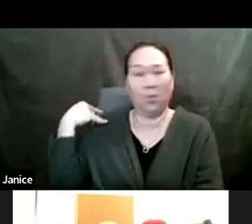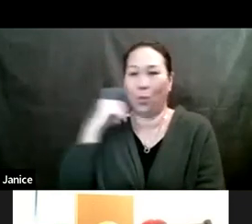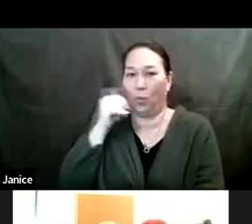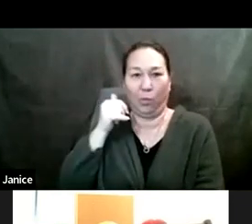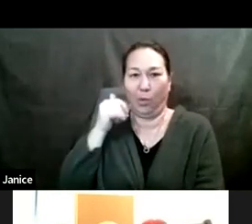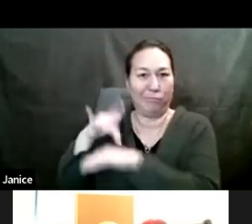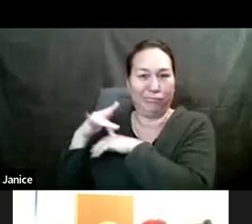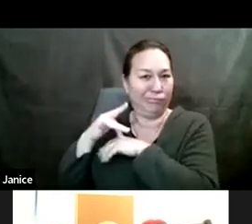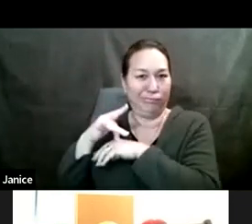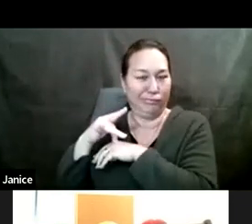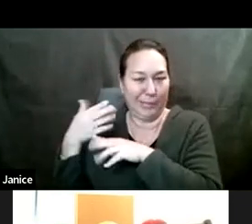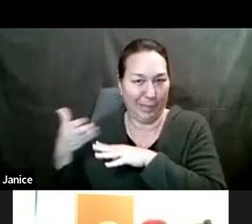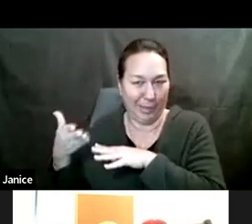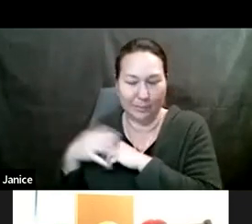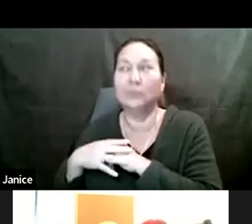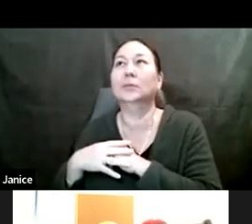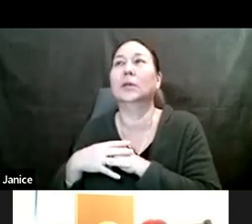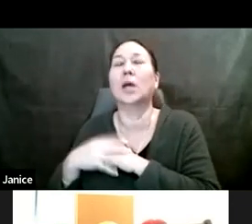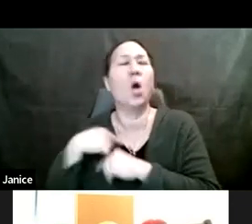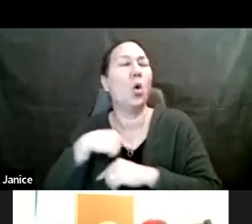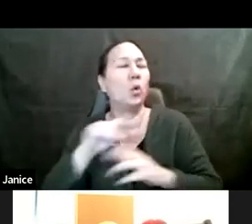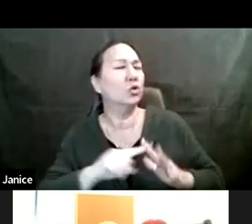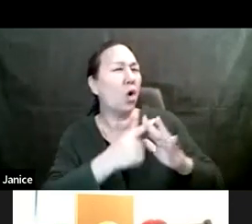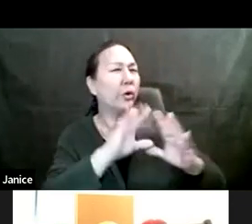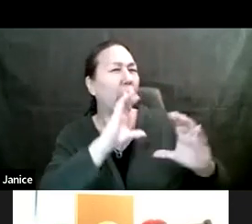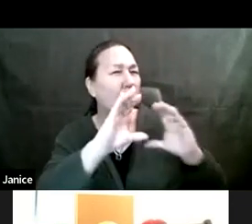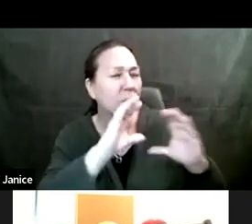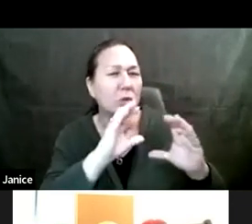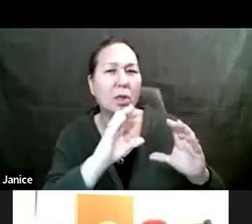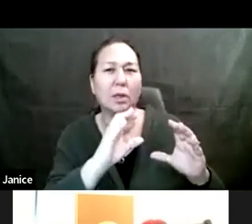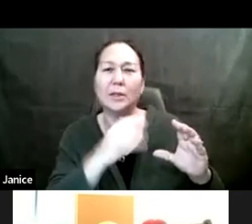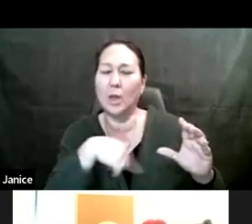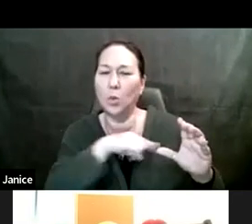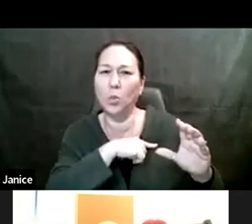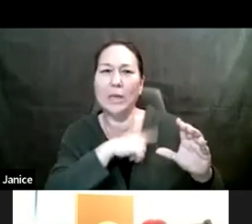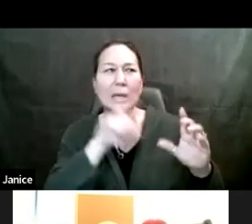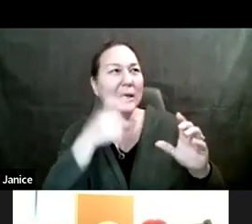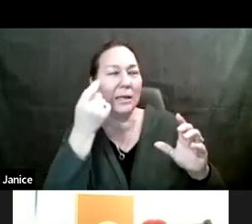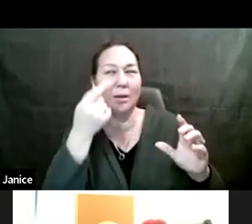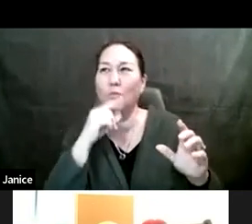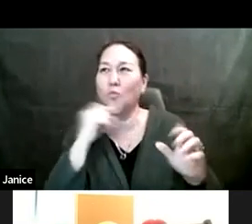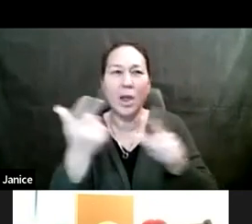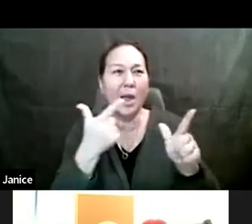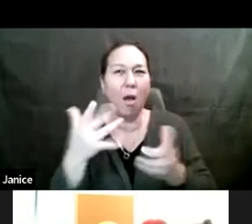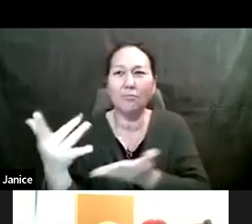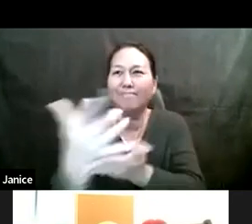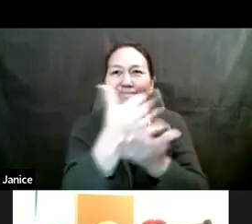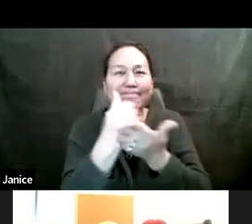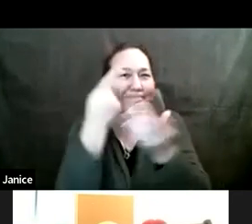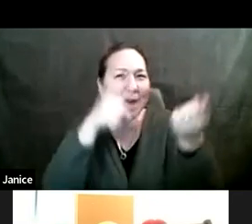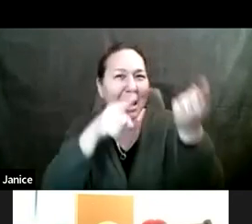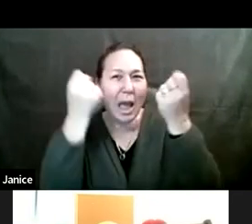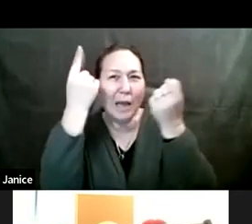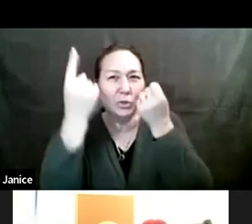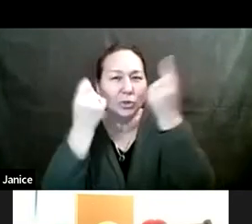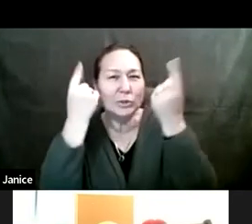the years to come we began the conversations required for the collective understanding of the priorities that we have and for